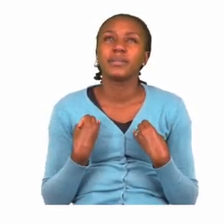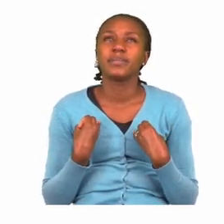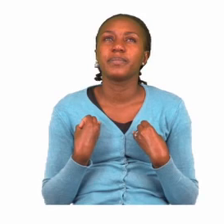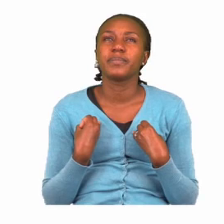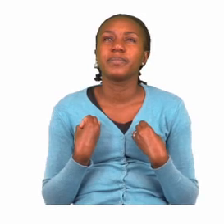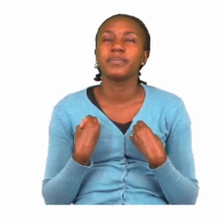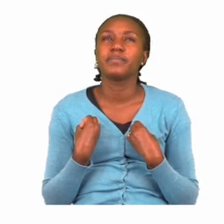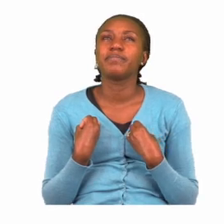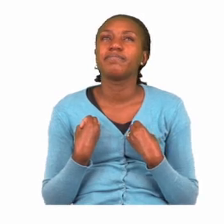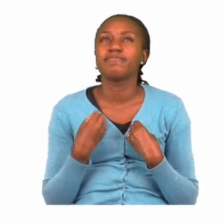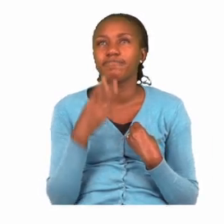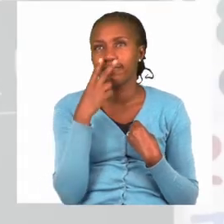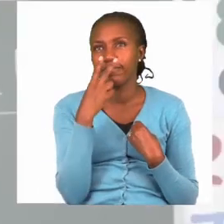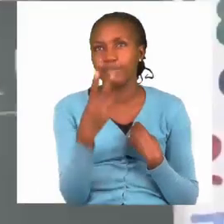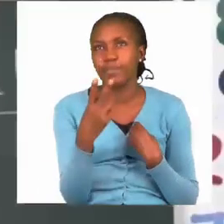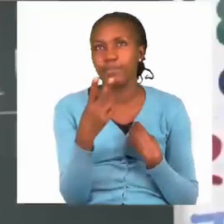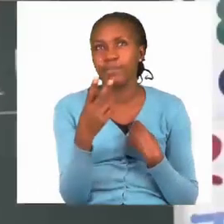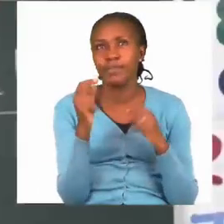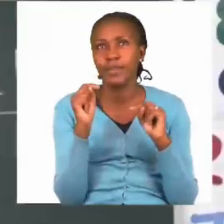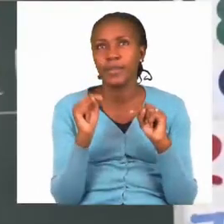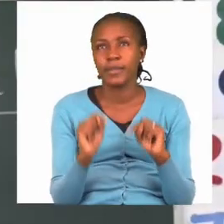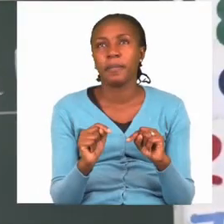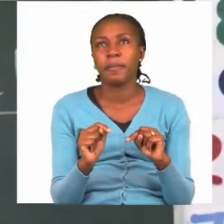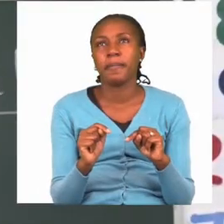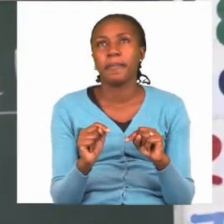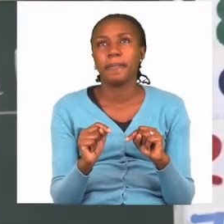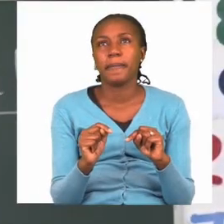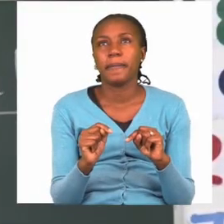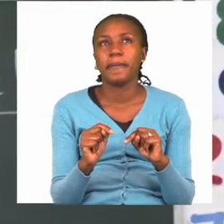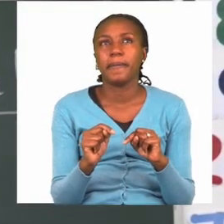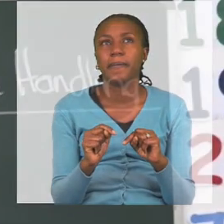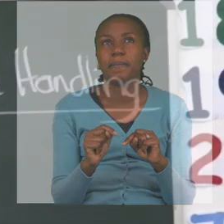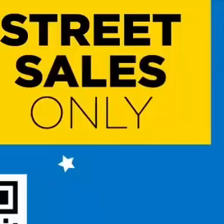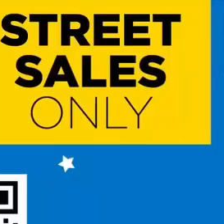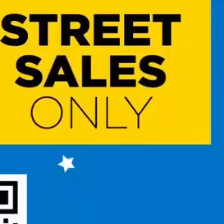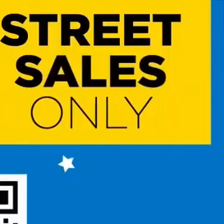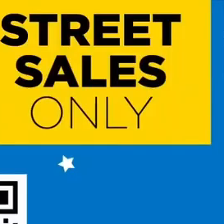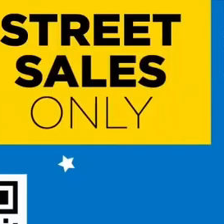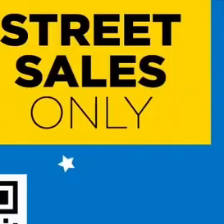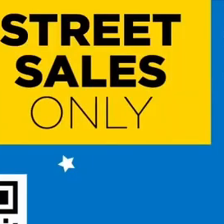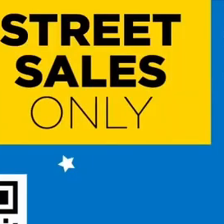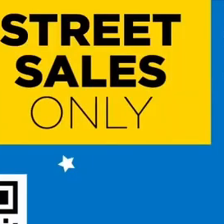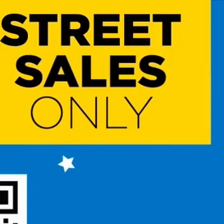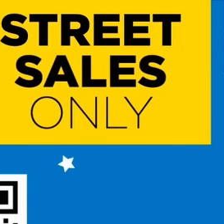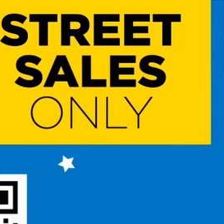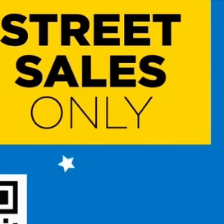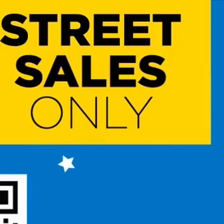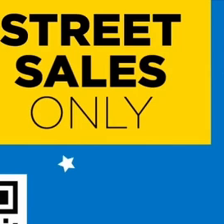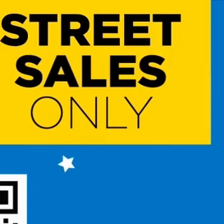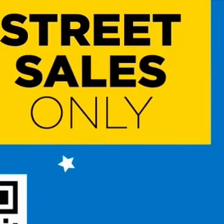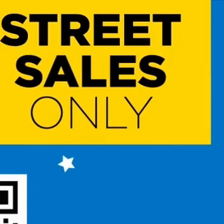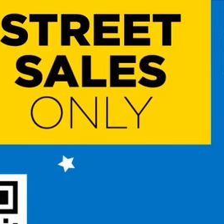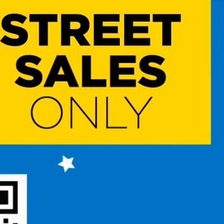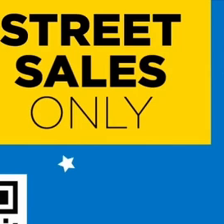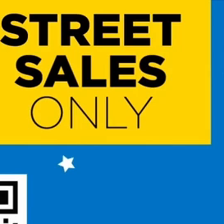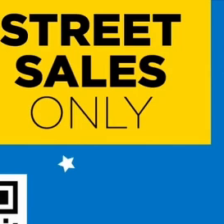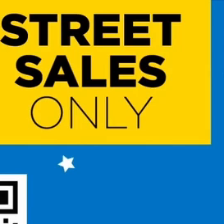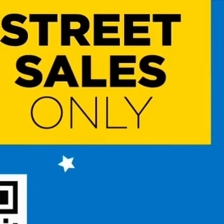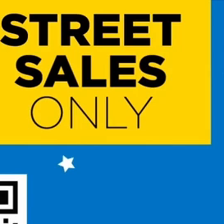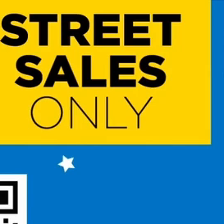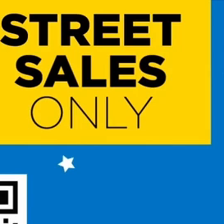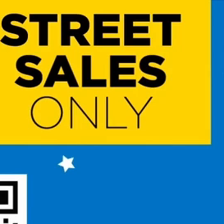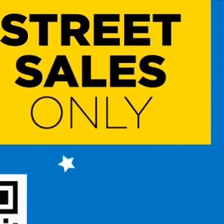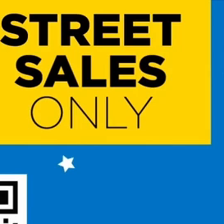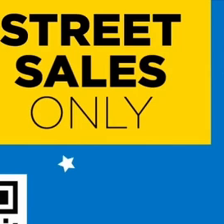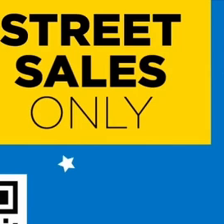girls. We will see you shortly after the ad break. Follow us on MyZone Facebook Active Kids to watch